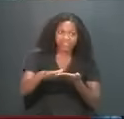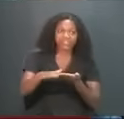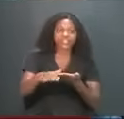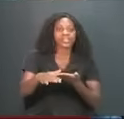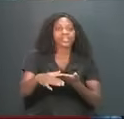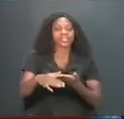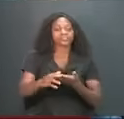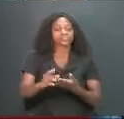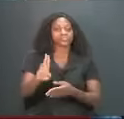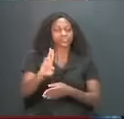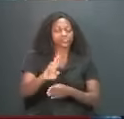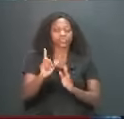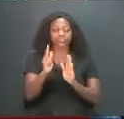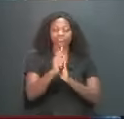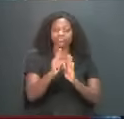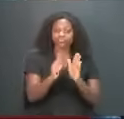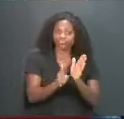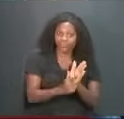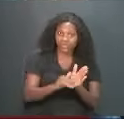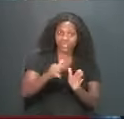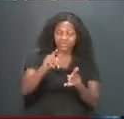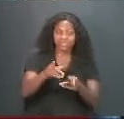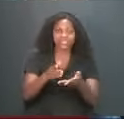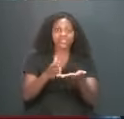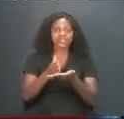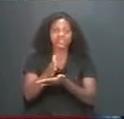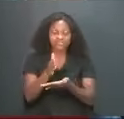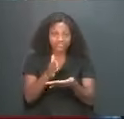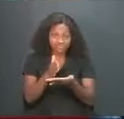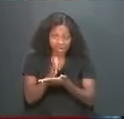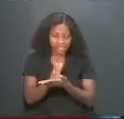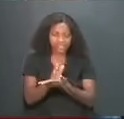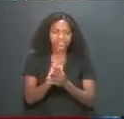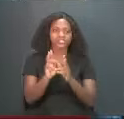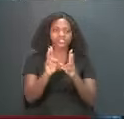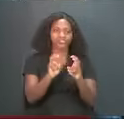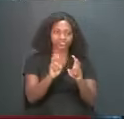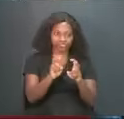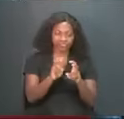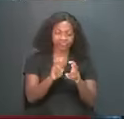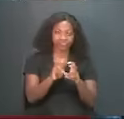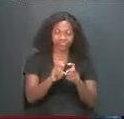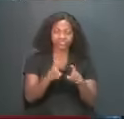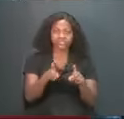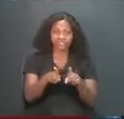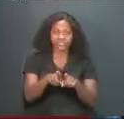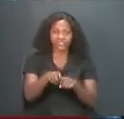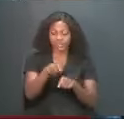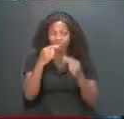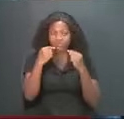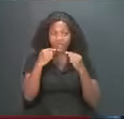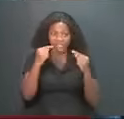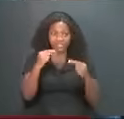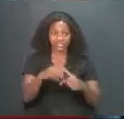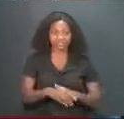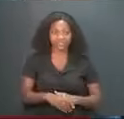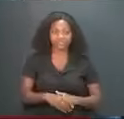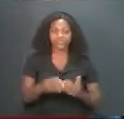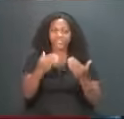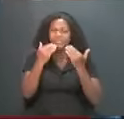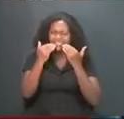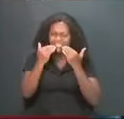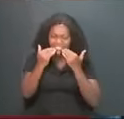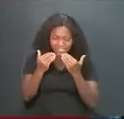law, and whoever is right in this matter, Mr. Speaker, will accordingly pronounce. Mr. Speaker, let me thank you so